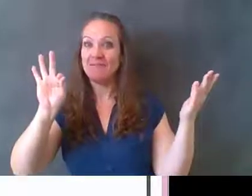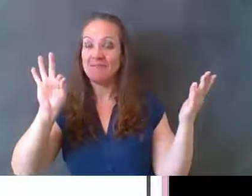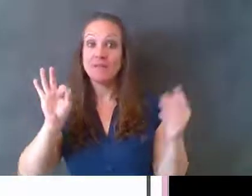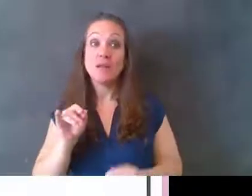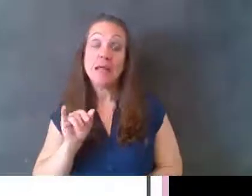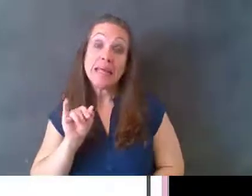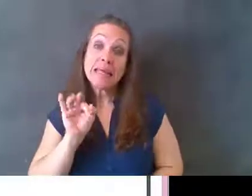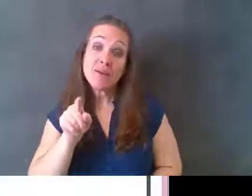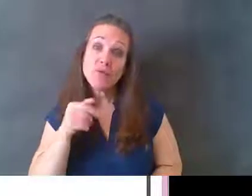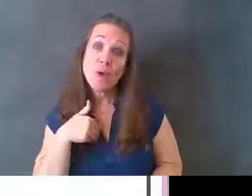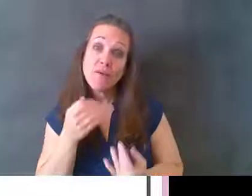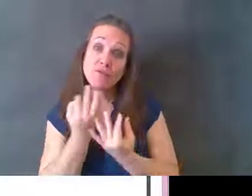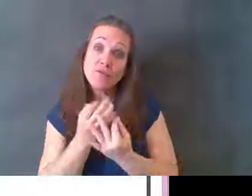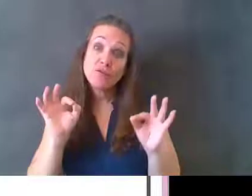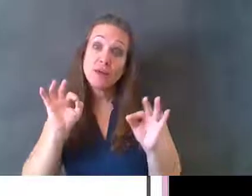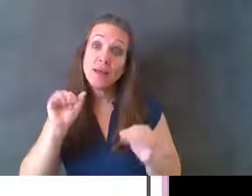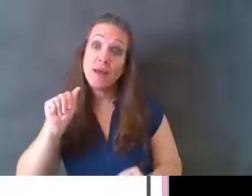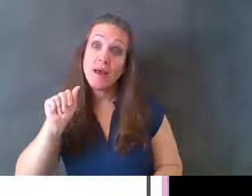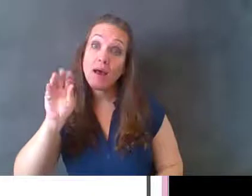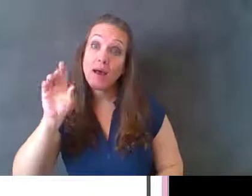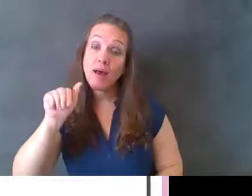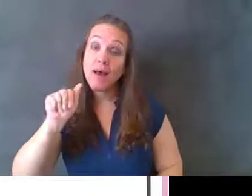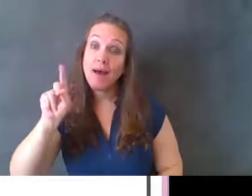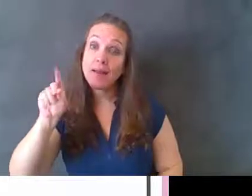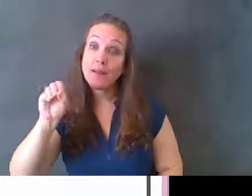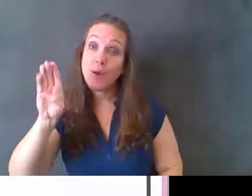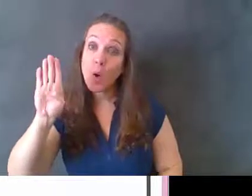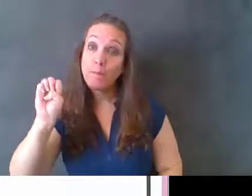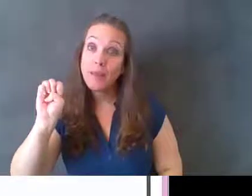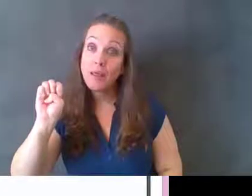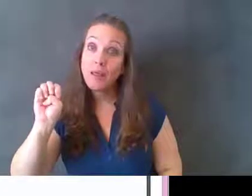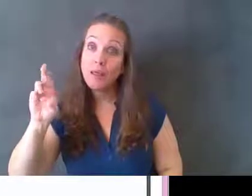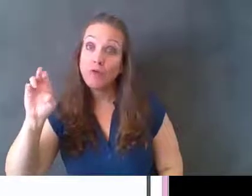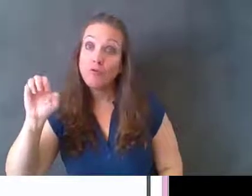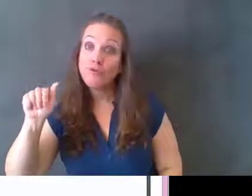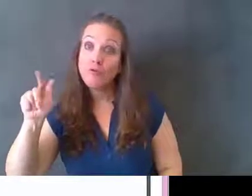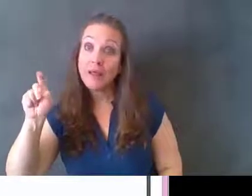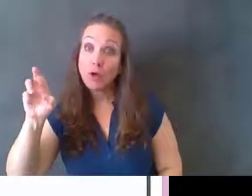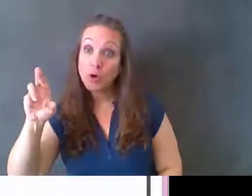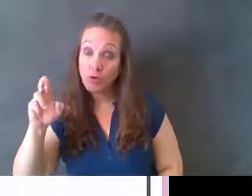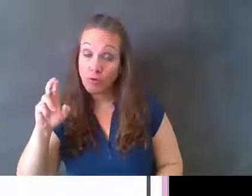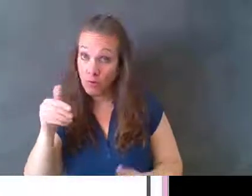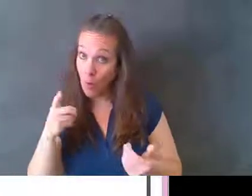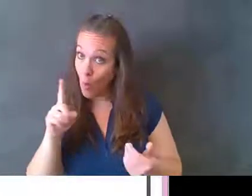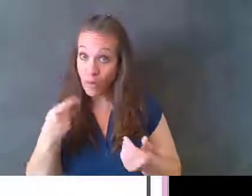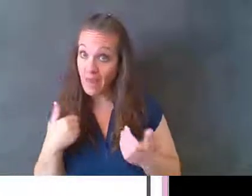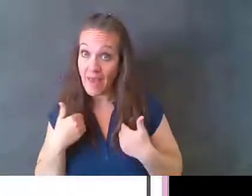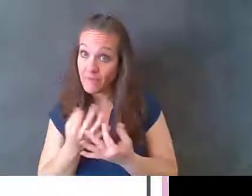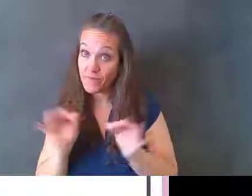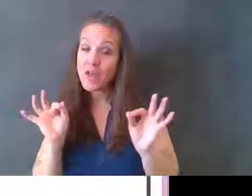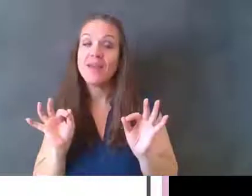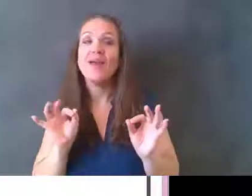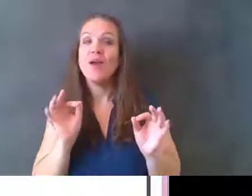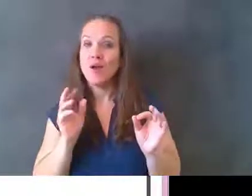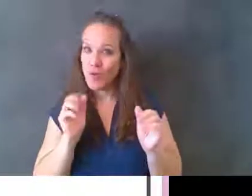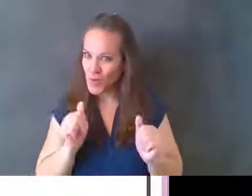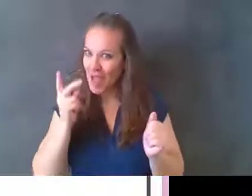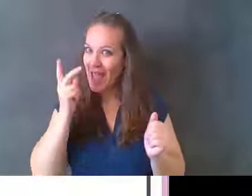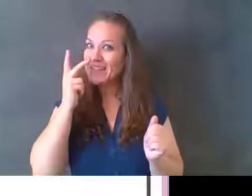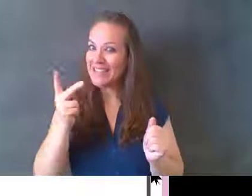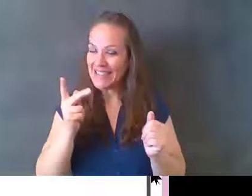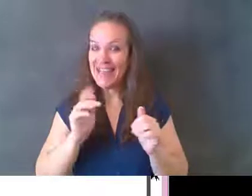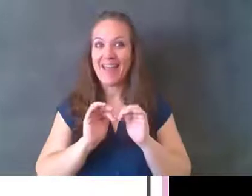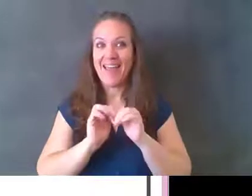free Adobe Reader, there are a few simple ways you can tell if some of your accessibility features carried over to